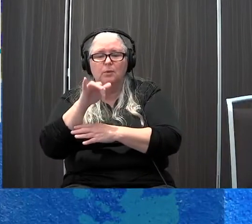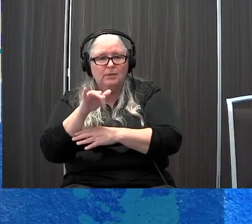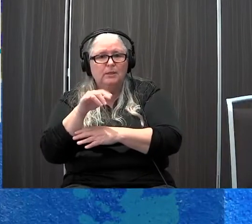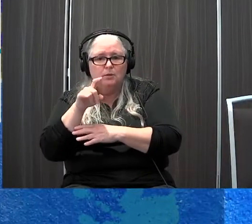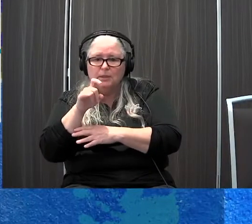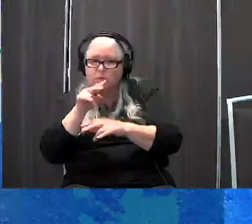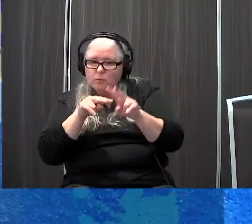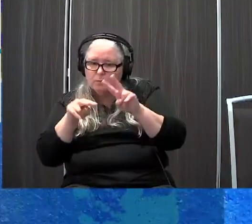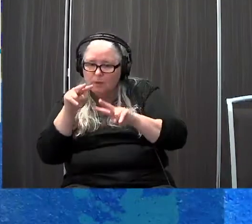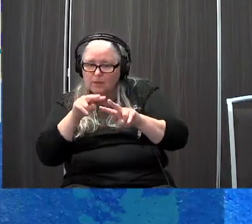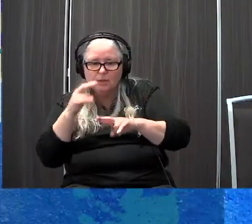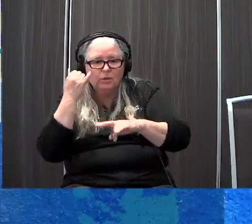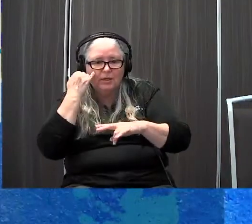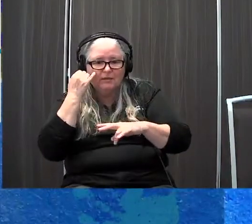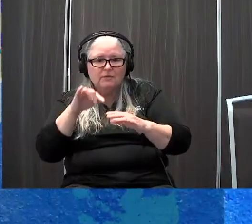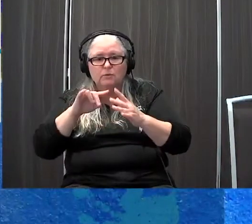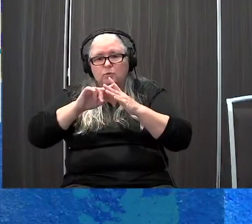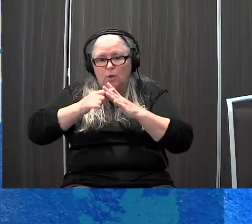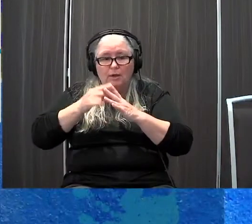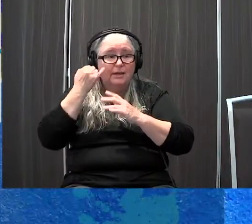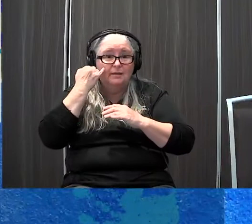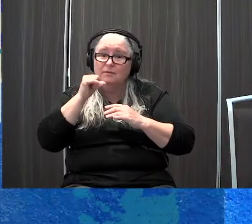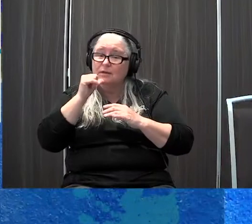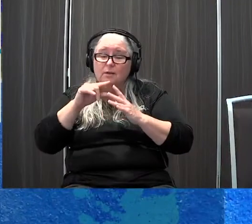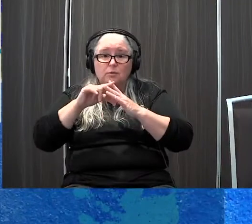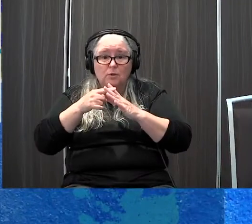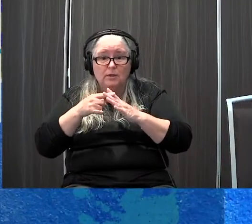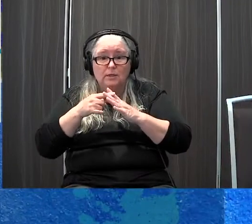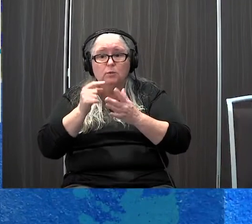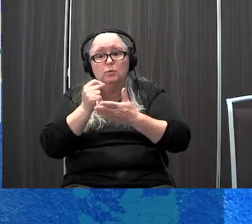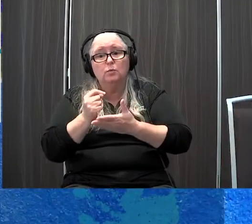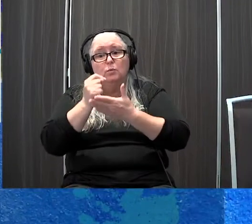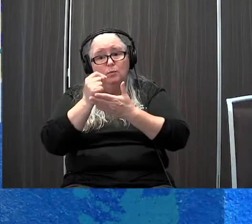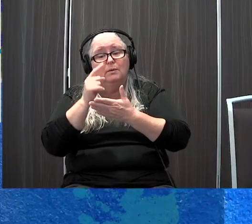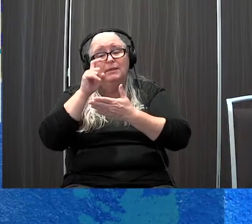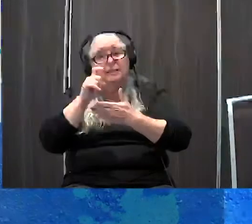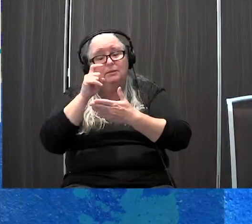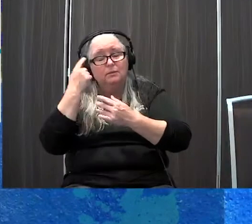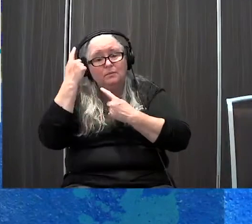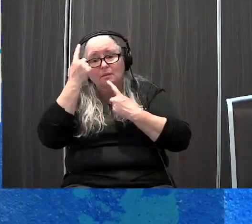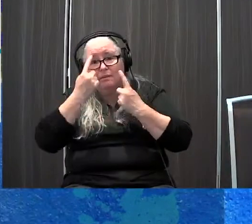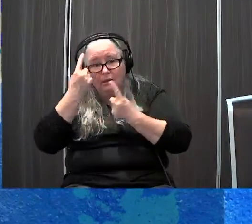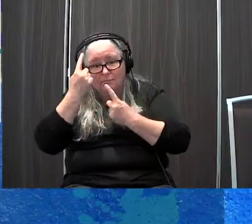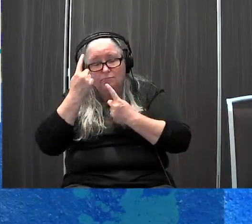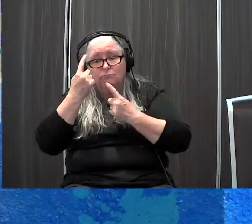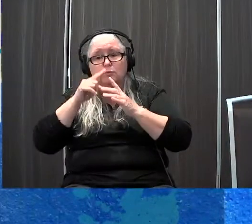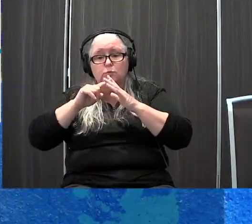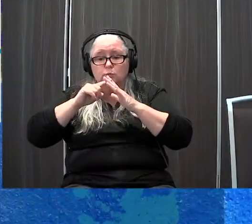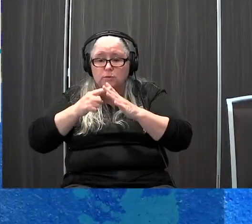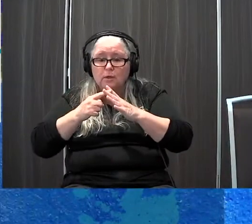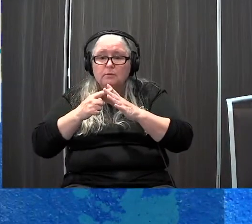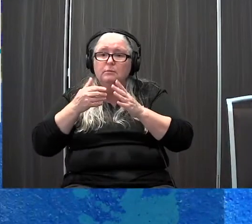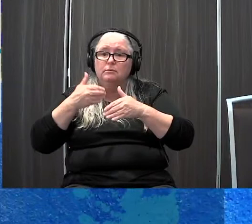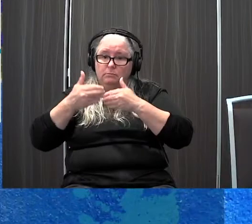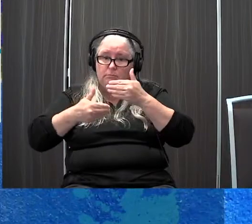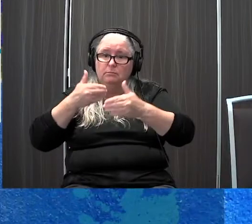in, and if it hasn't, then perhaps treatment needs to be considered to bring about